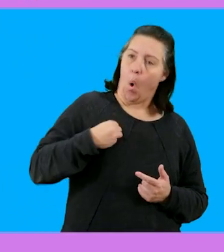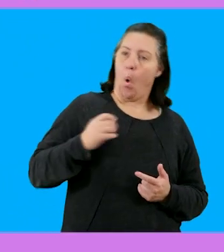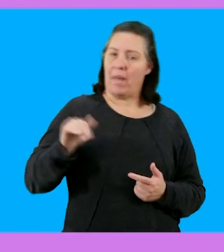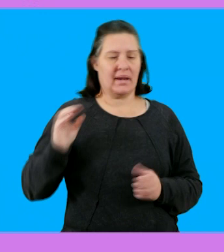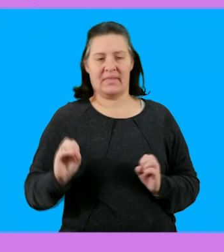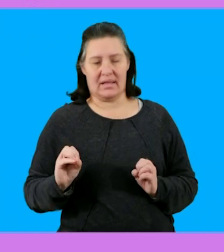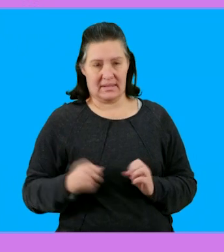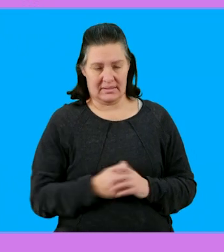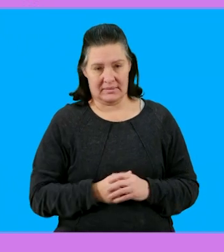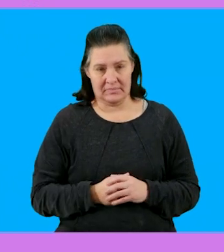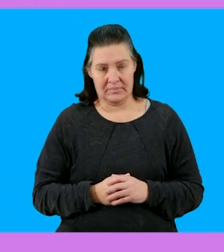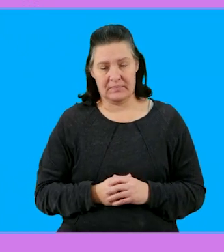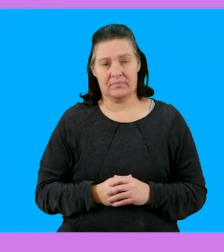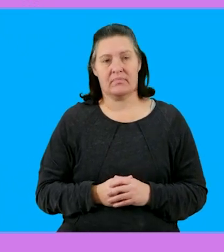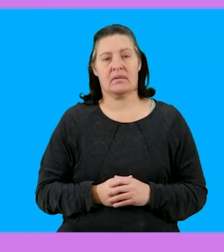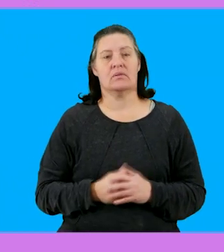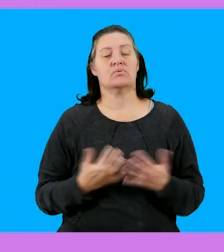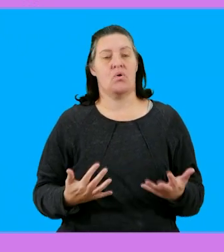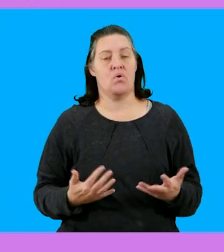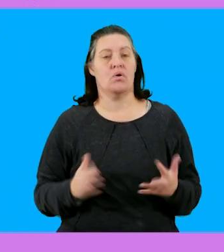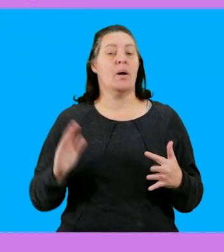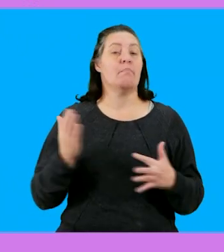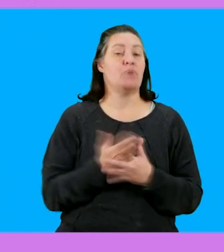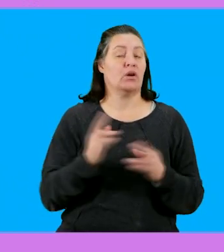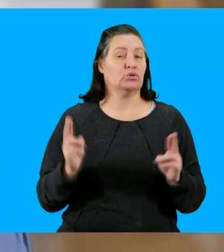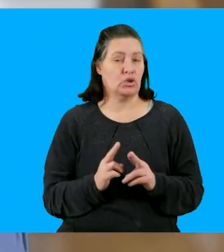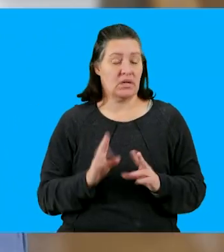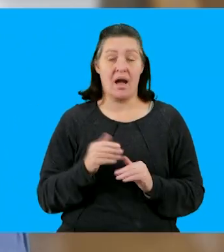means it's your money. Okay, guys, let us quickly take